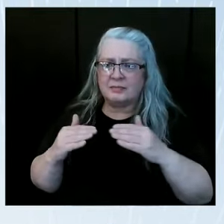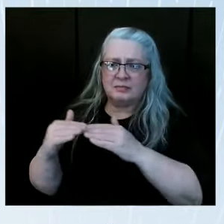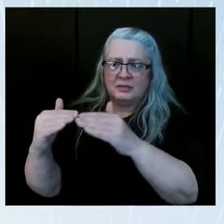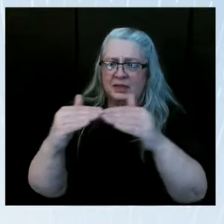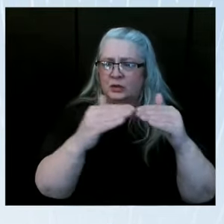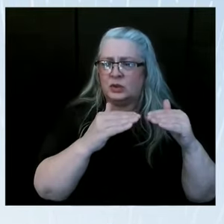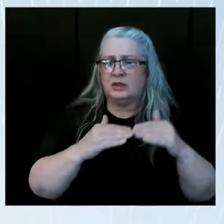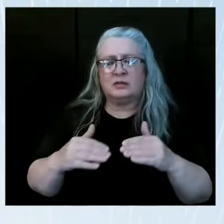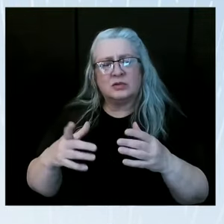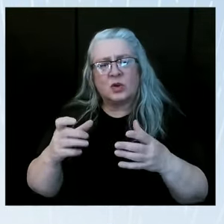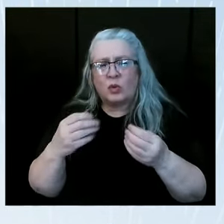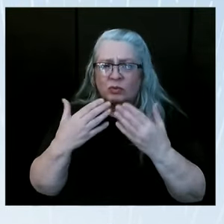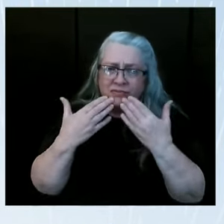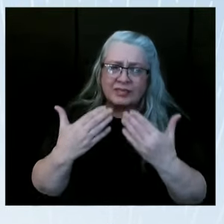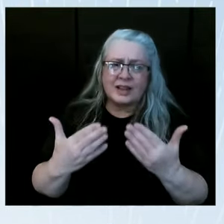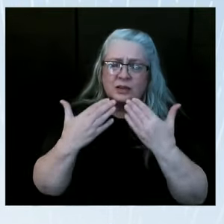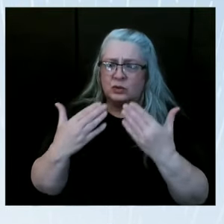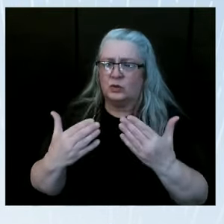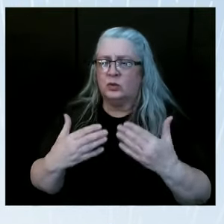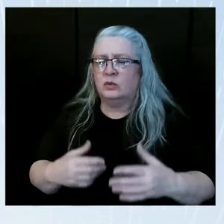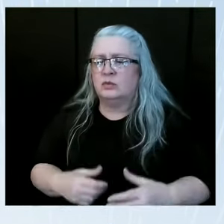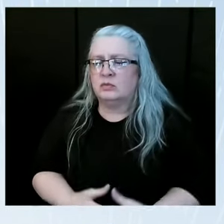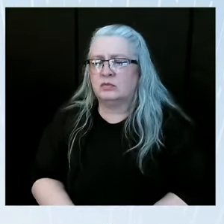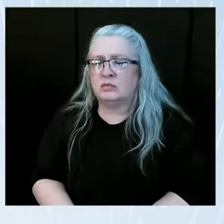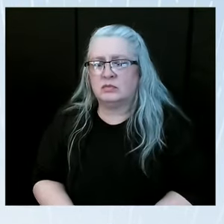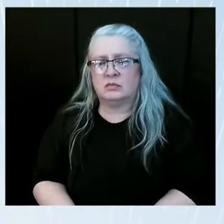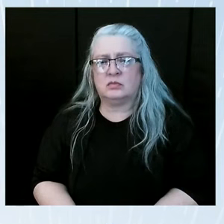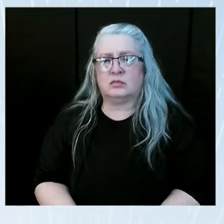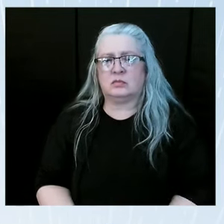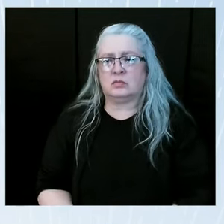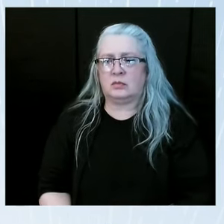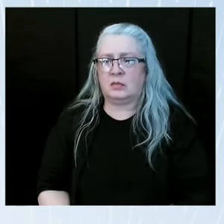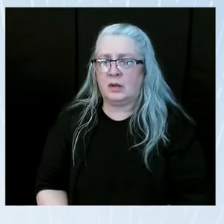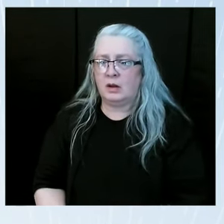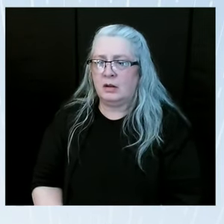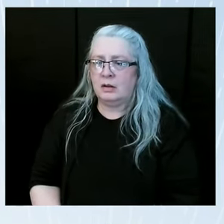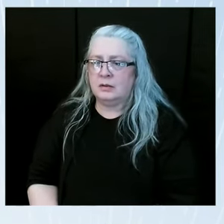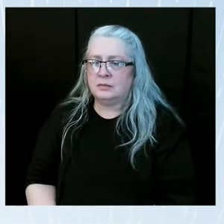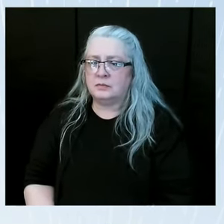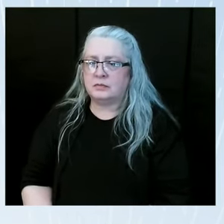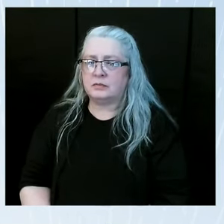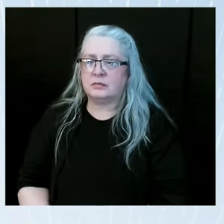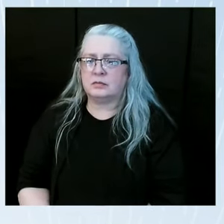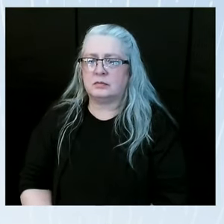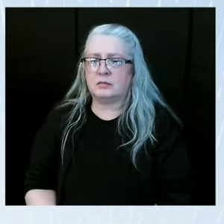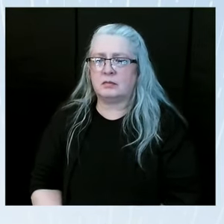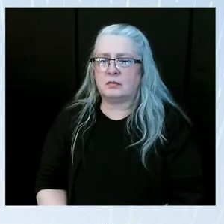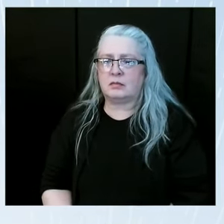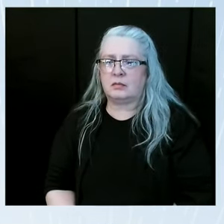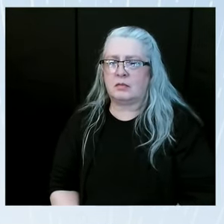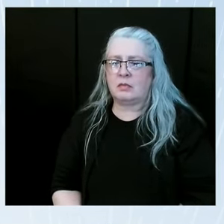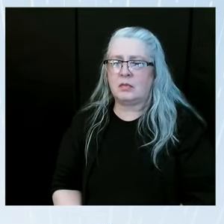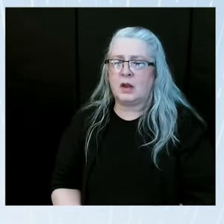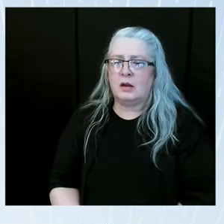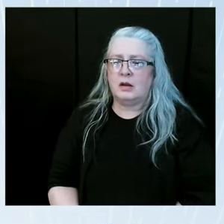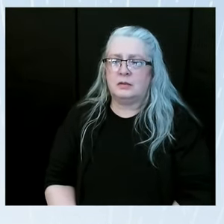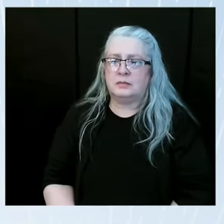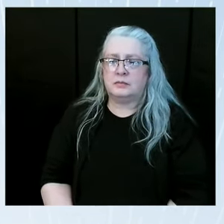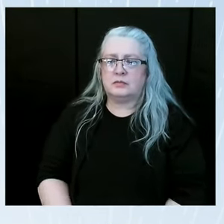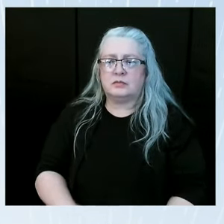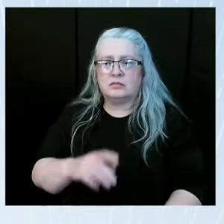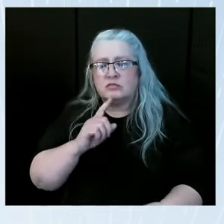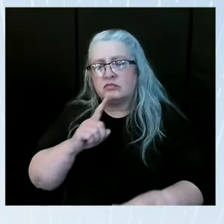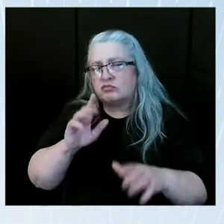think we're seeing tremendous collaboration too among with USDR, state, commerce,